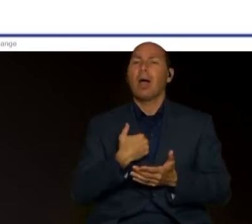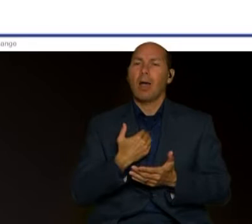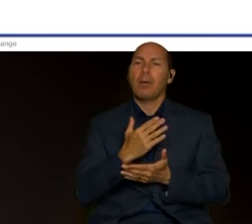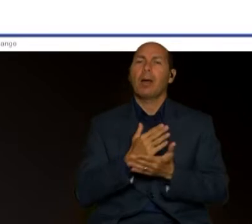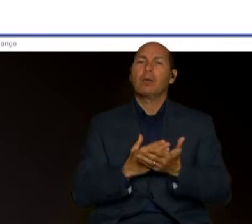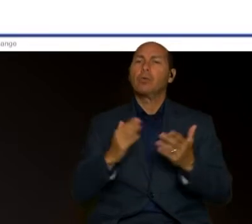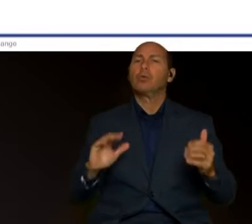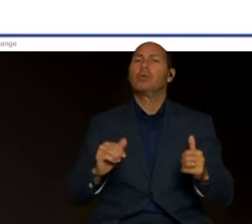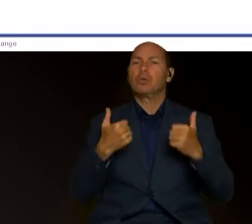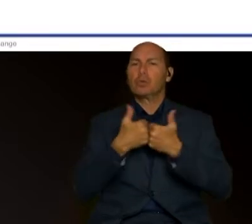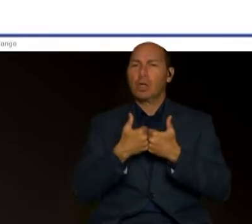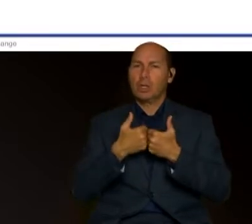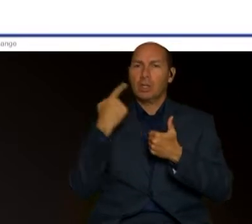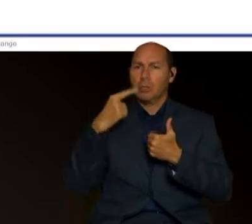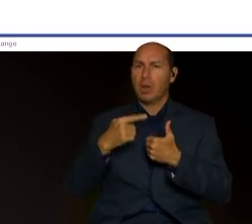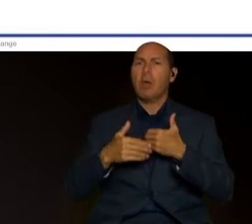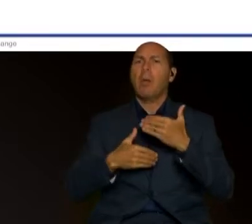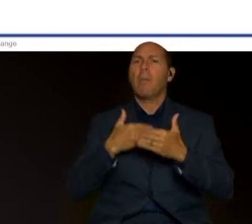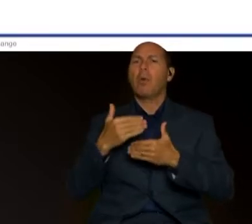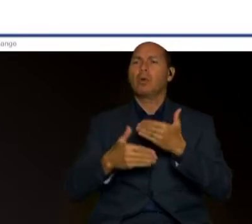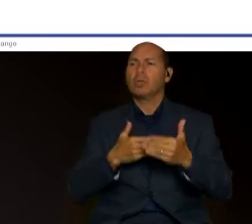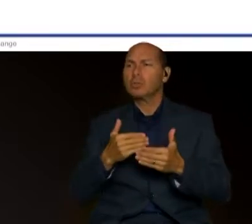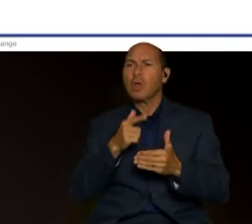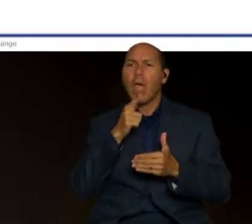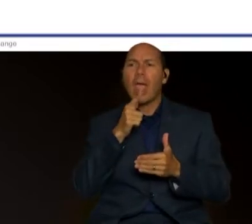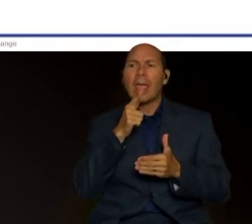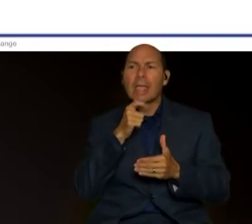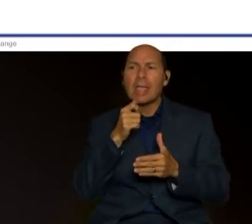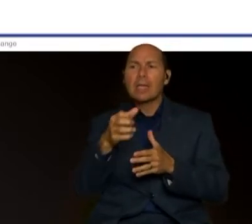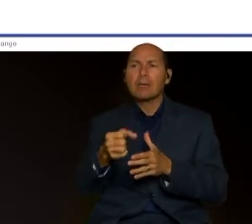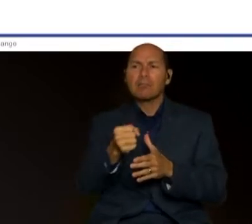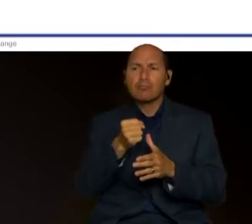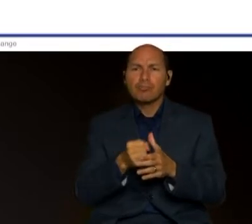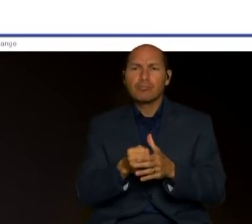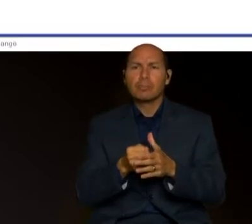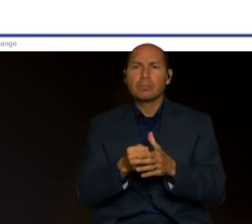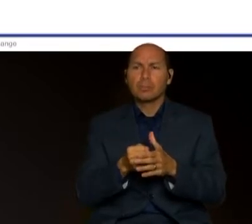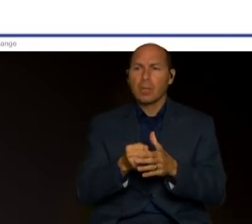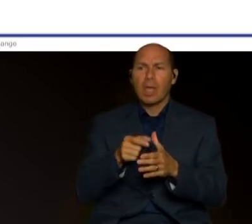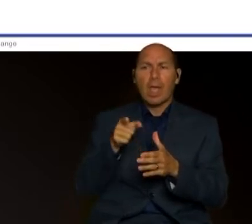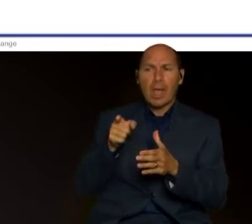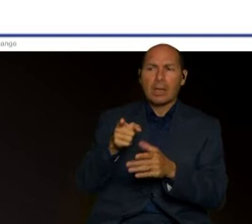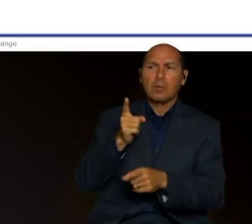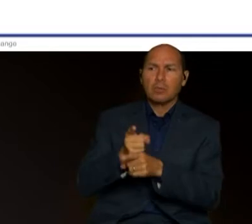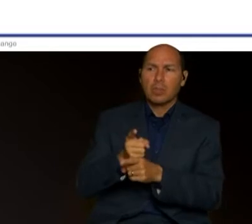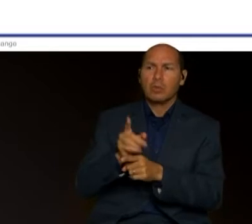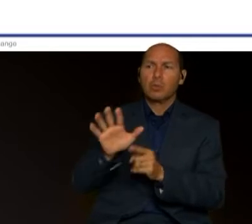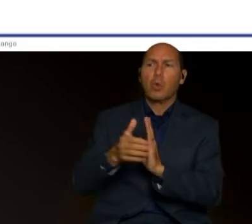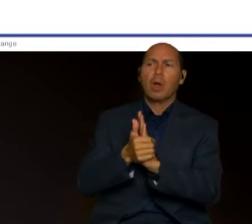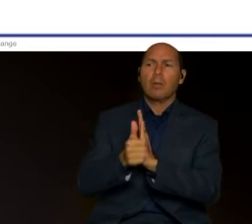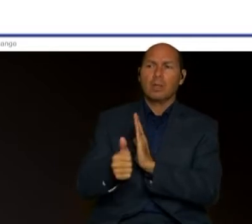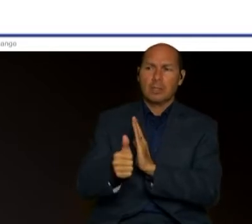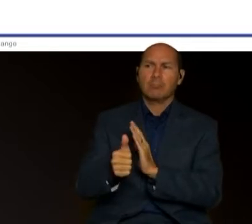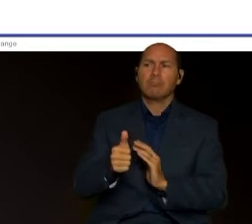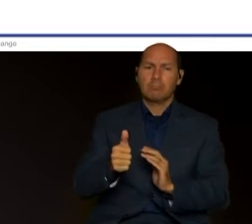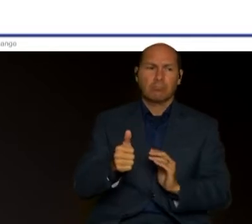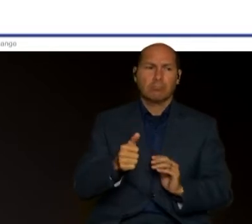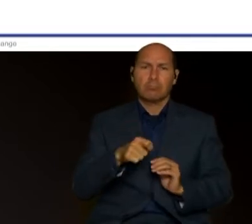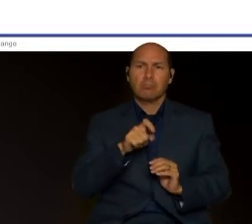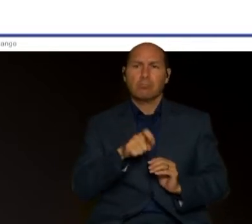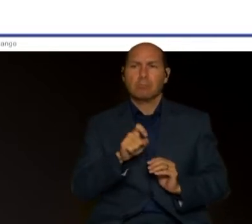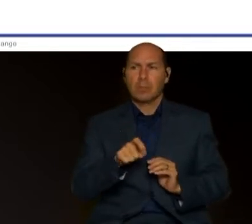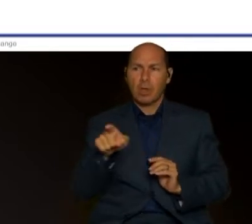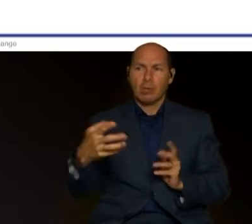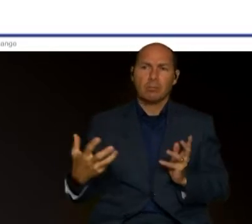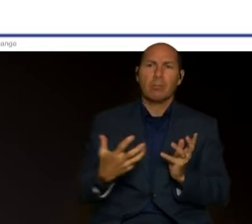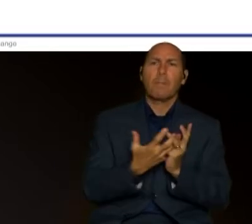some challenges in the recruitment processes to make sure the correct person is being recruited with the correct skills to meet